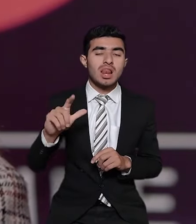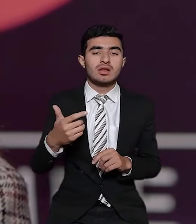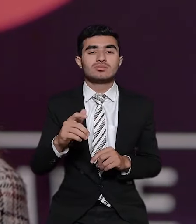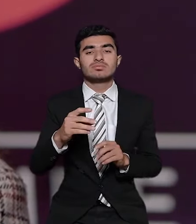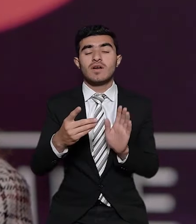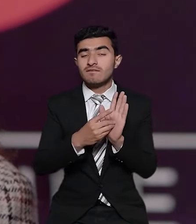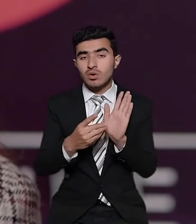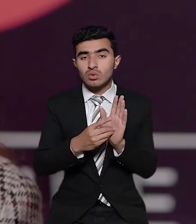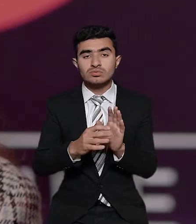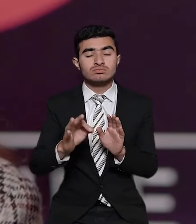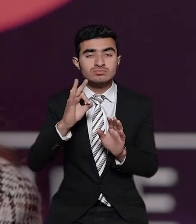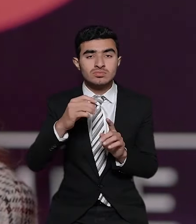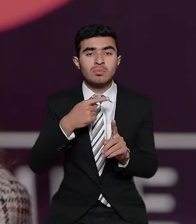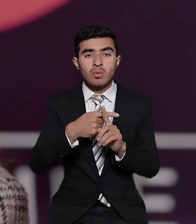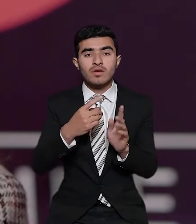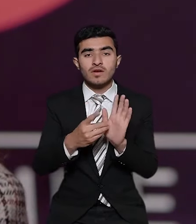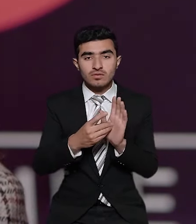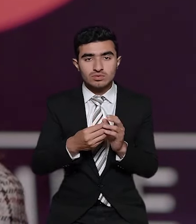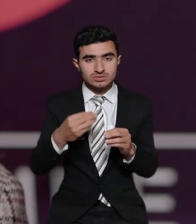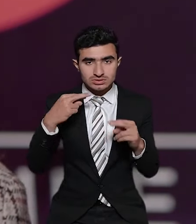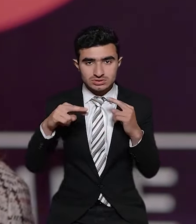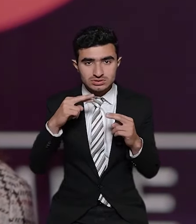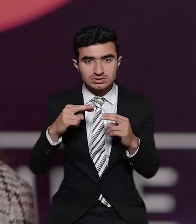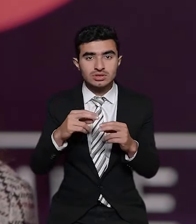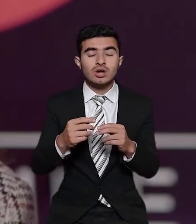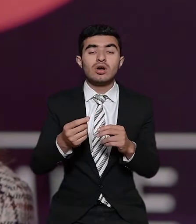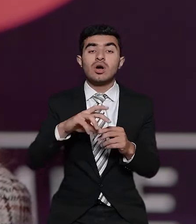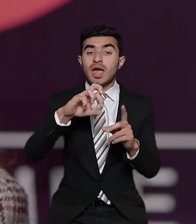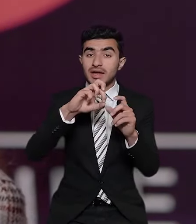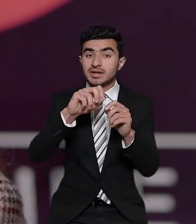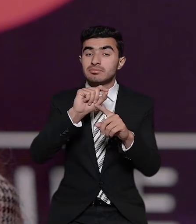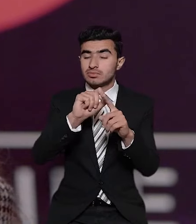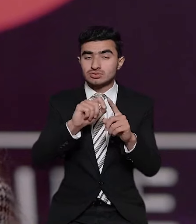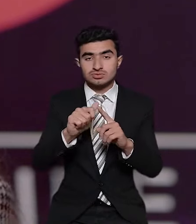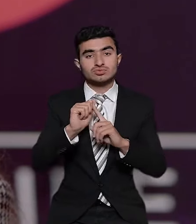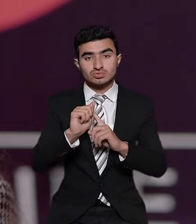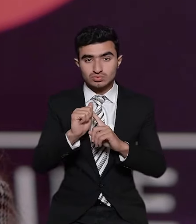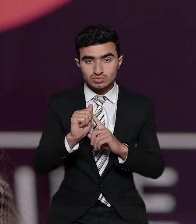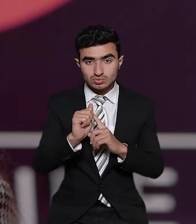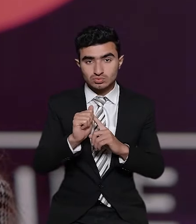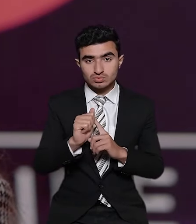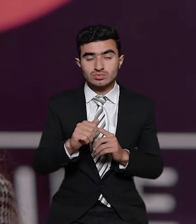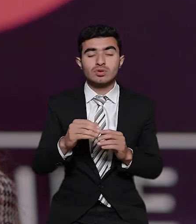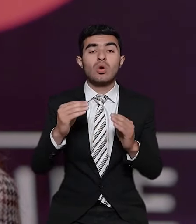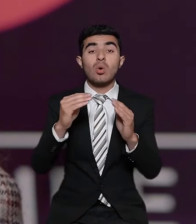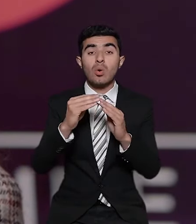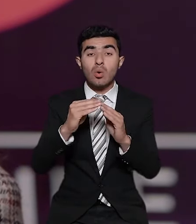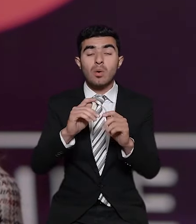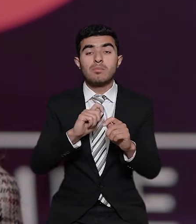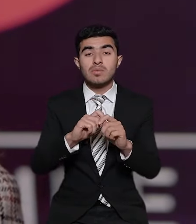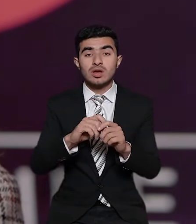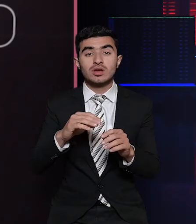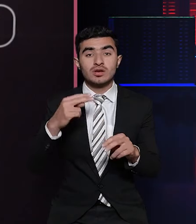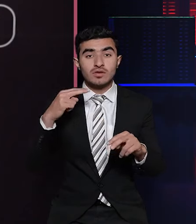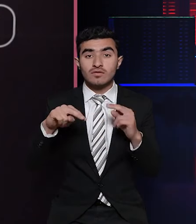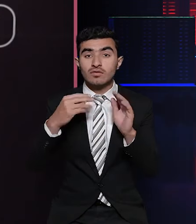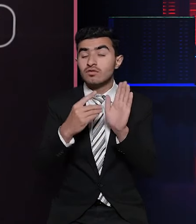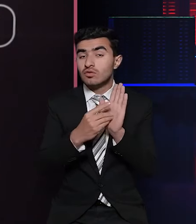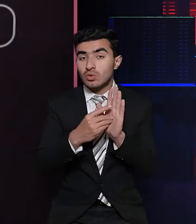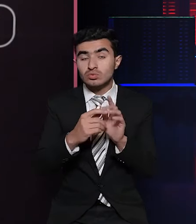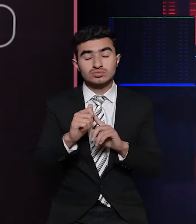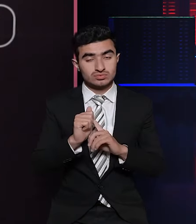things like that, lekin 80% of the time aapko fresh seasonal products, freshly homemade food khana chahiye.